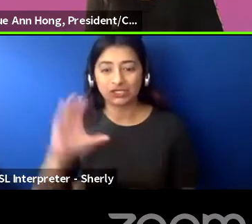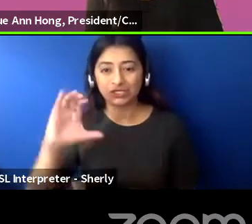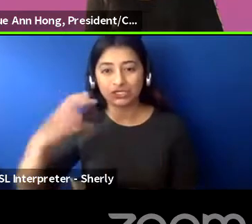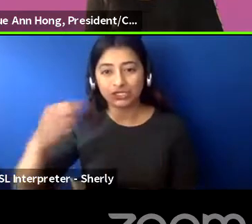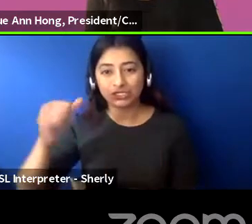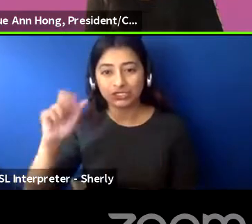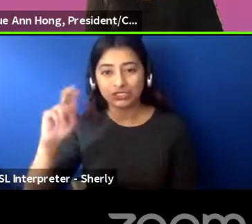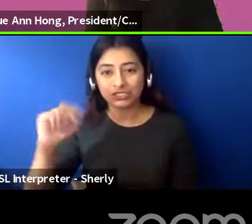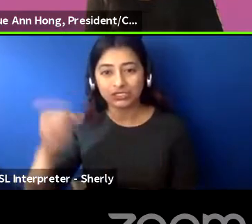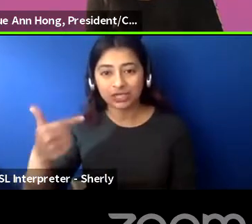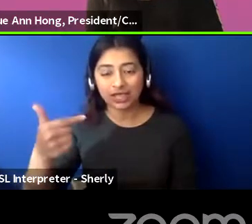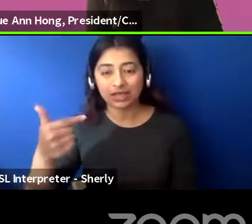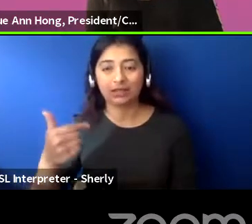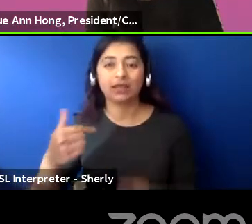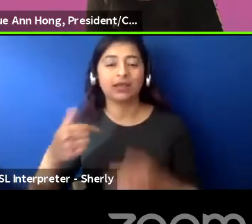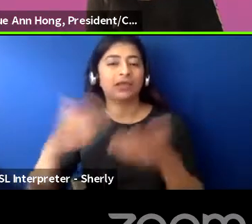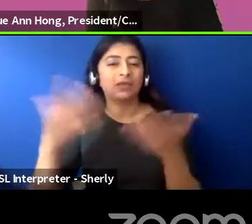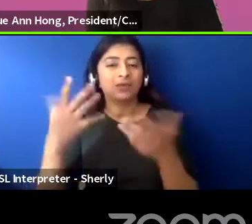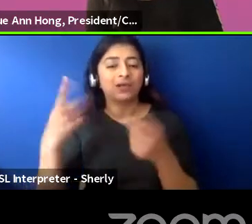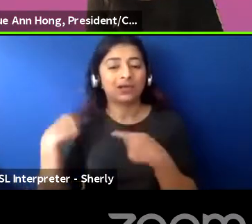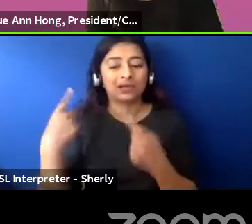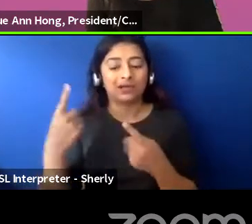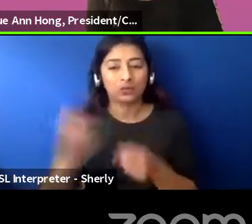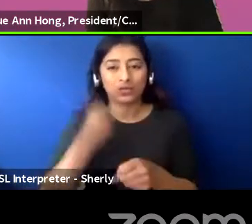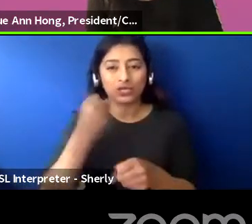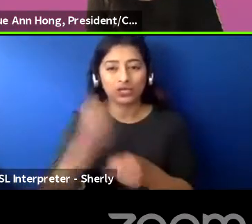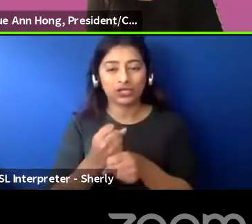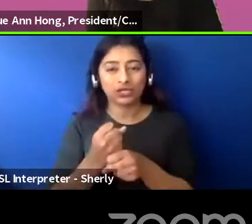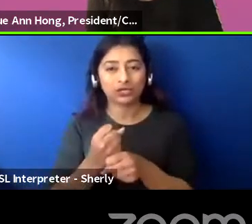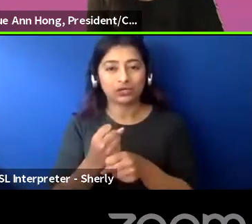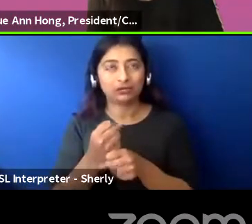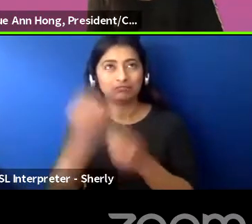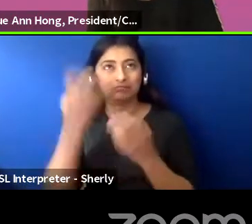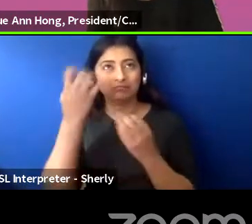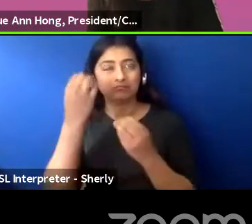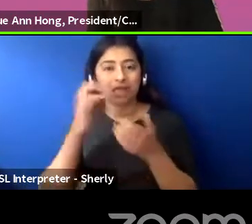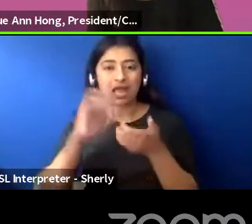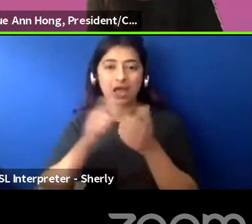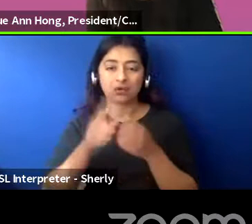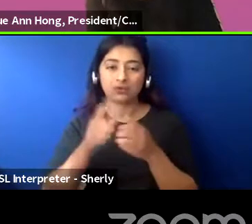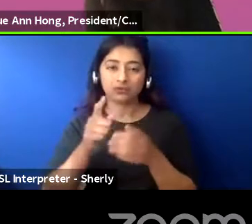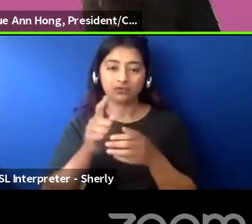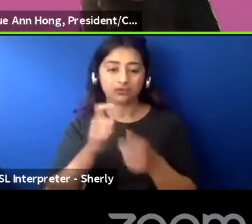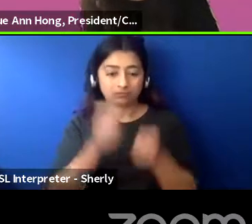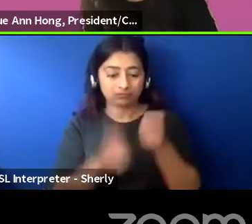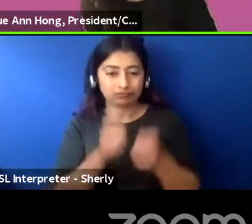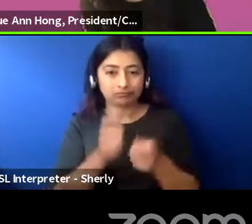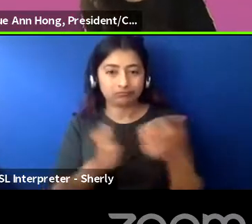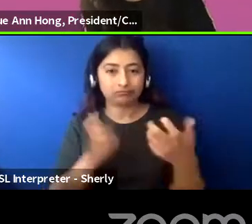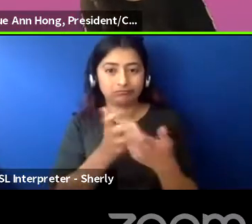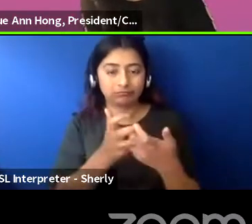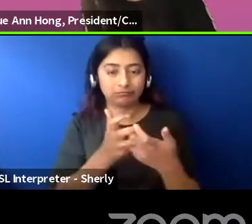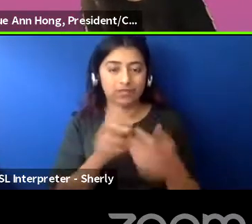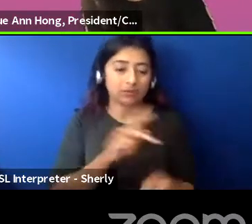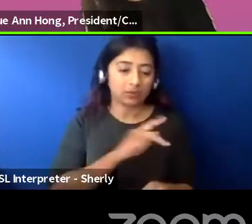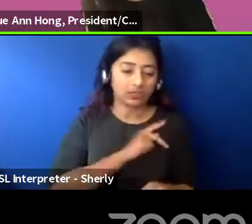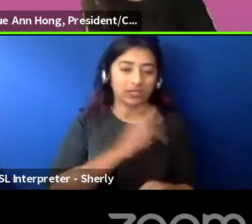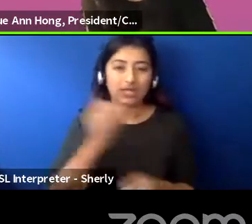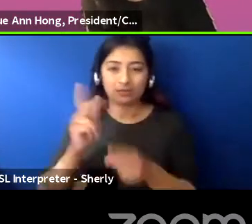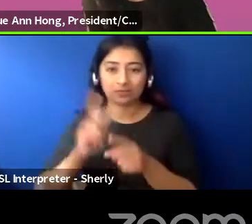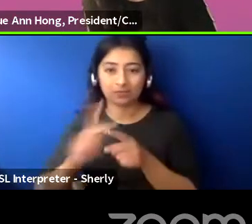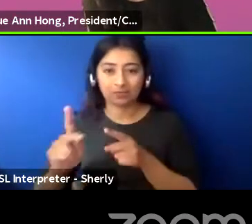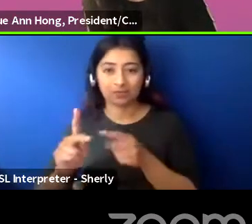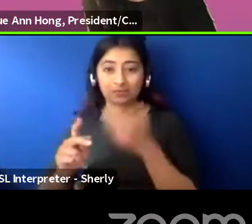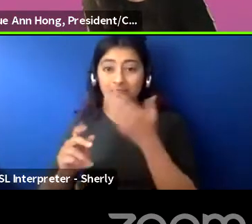what's the last year been like for you, and how have you pivoted personally and professionally. And I'm going to kick that off with Cindy.